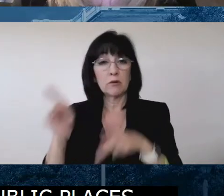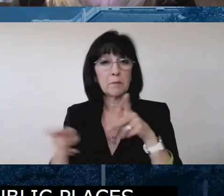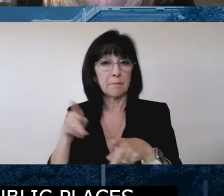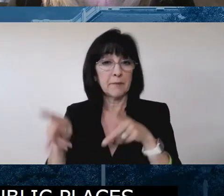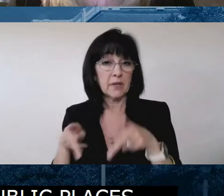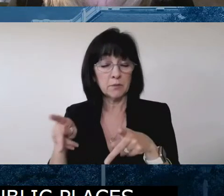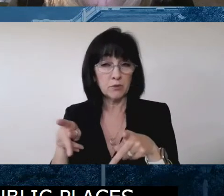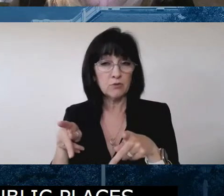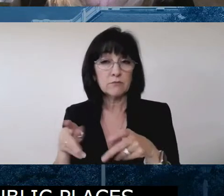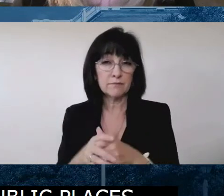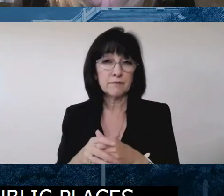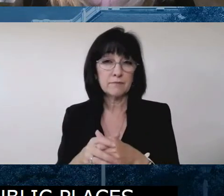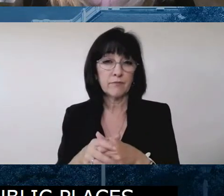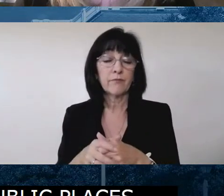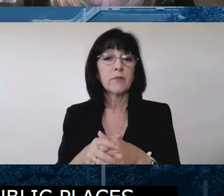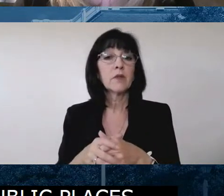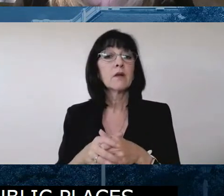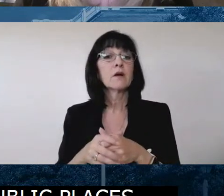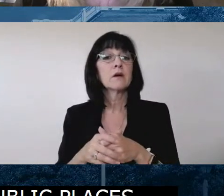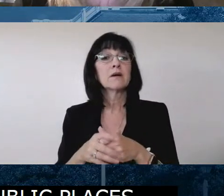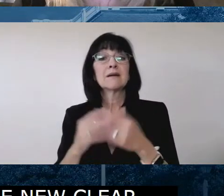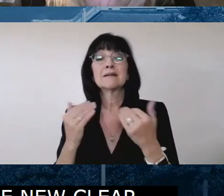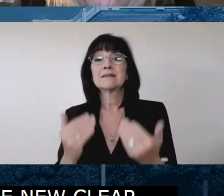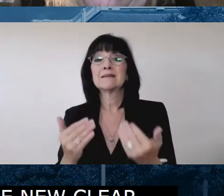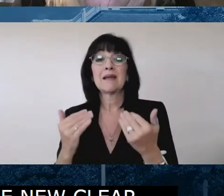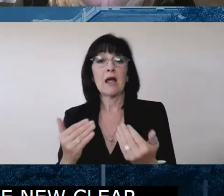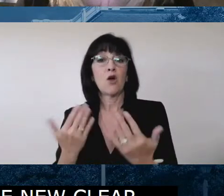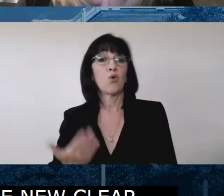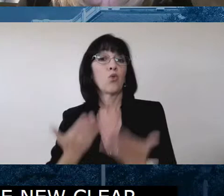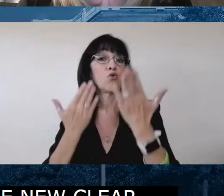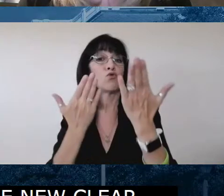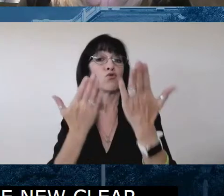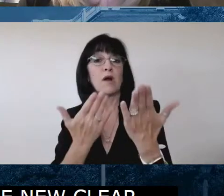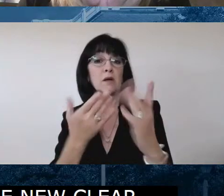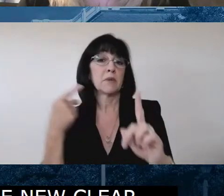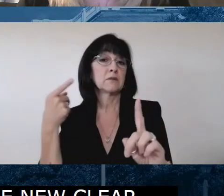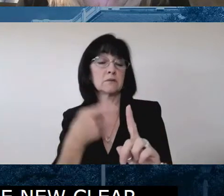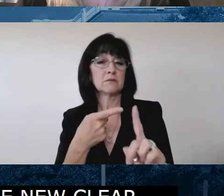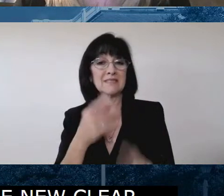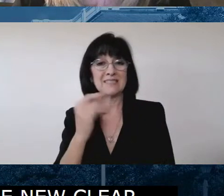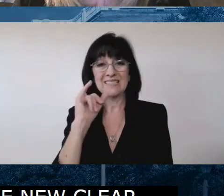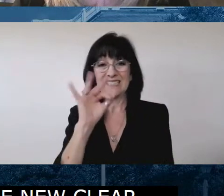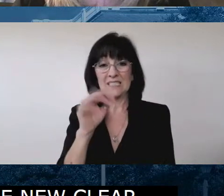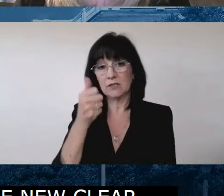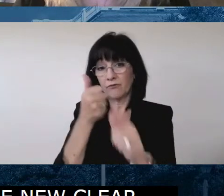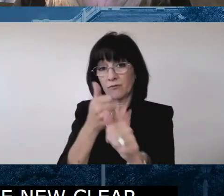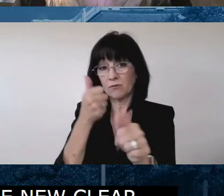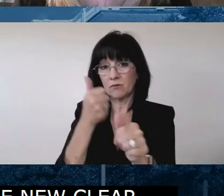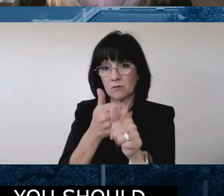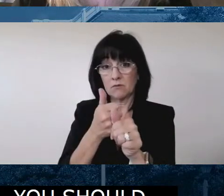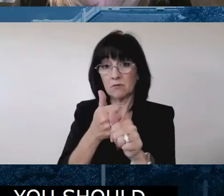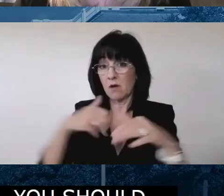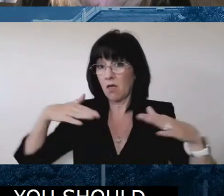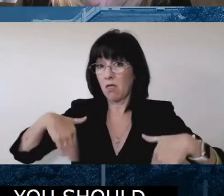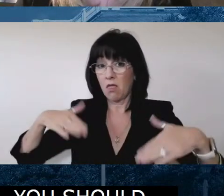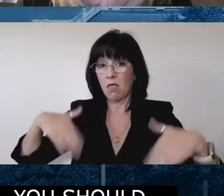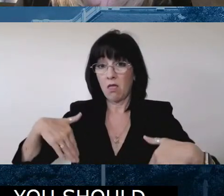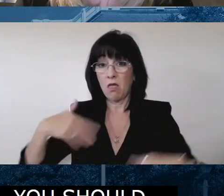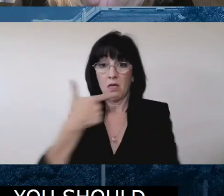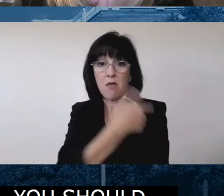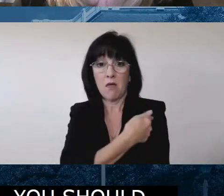clear recommendations are, if you are unvaccinated, you should get tested at least once a